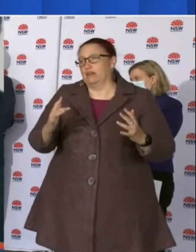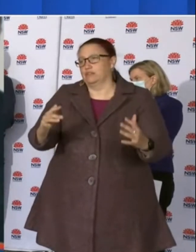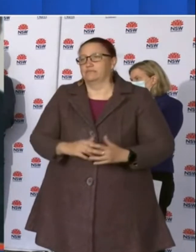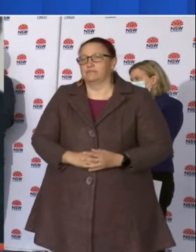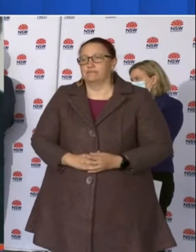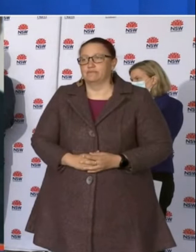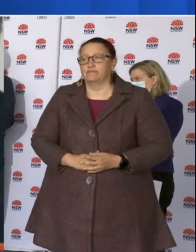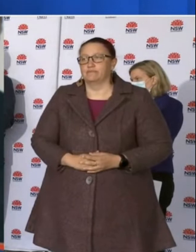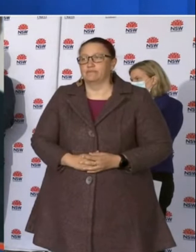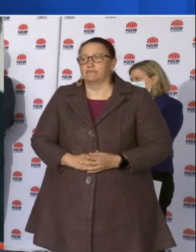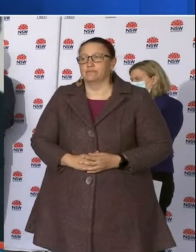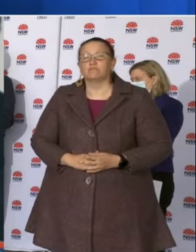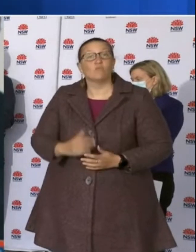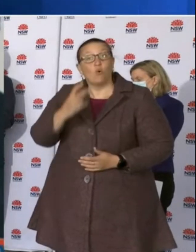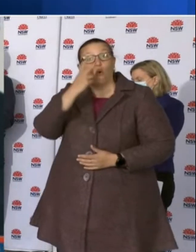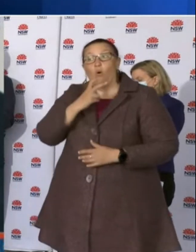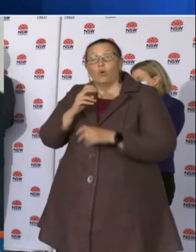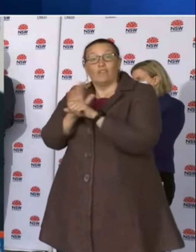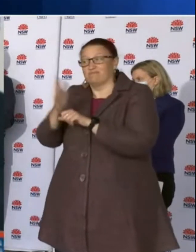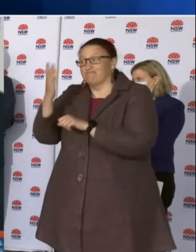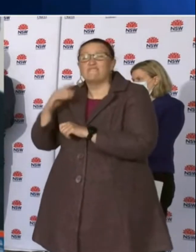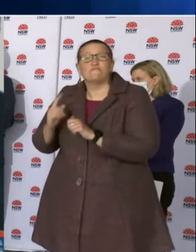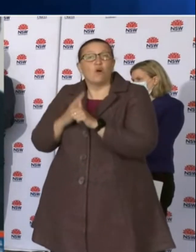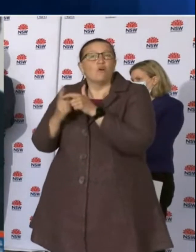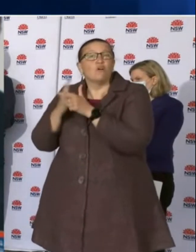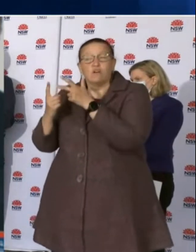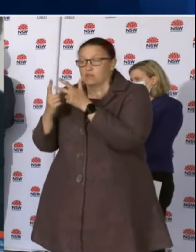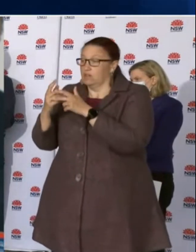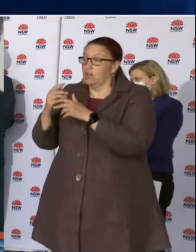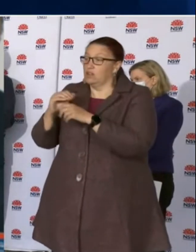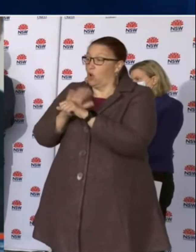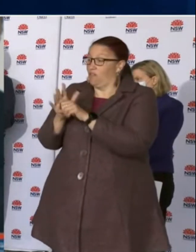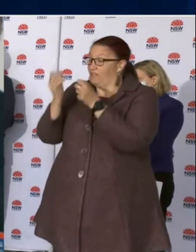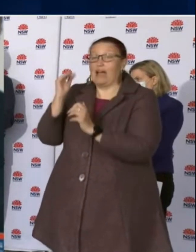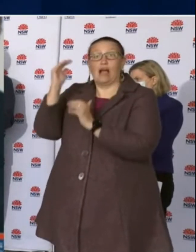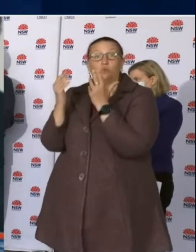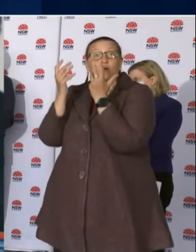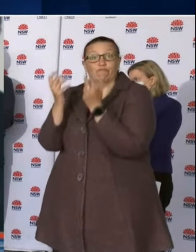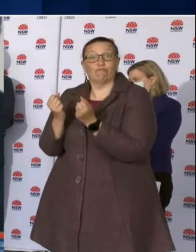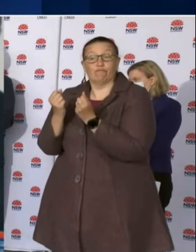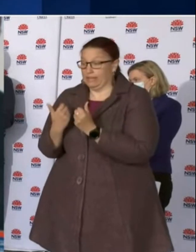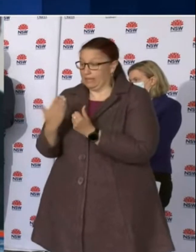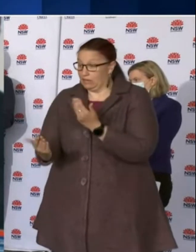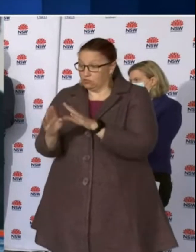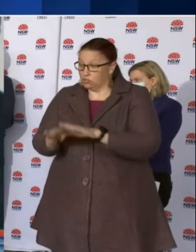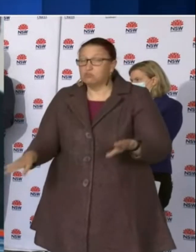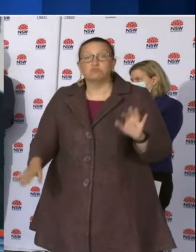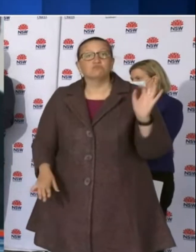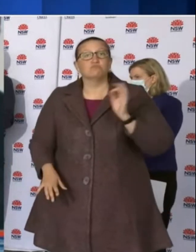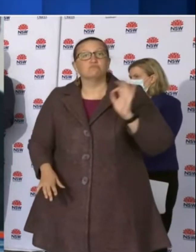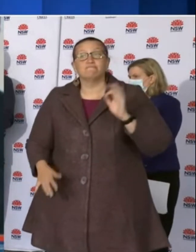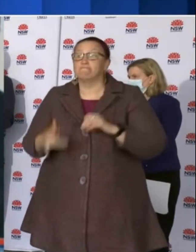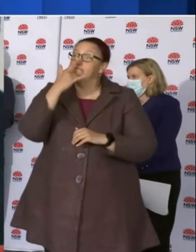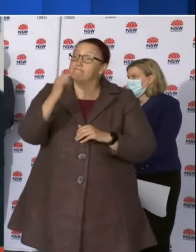household, other strains wouldn't have it transferred to children, but we are seeing that. And I will ask Dr. Chant to talk about that, because that means we have to be on our